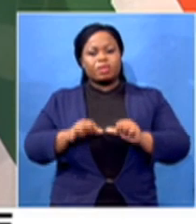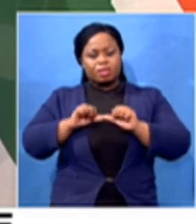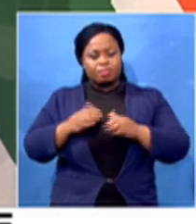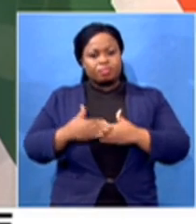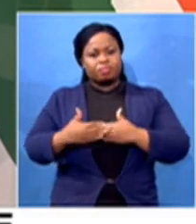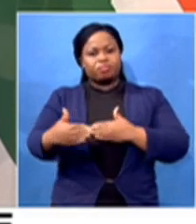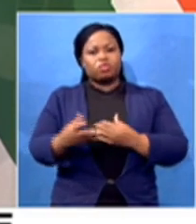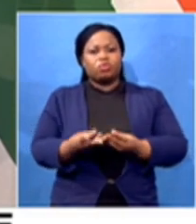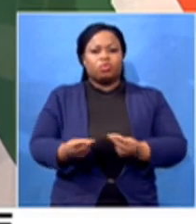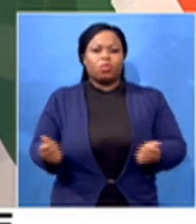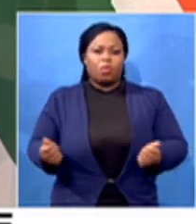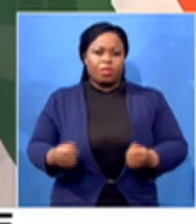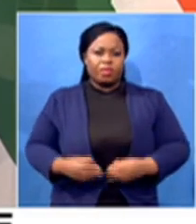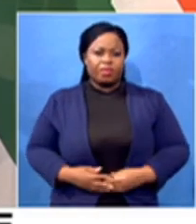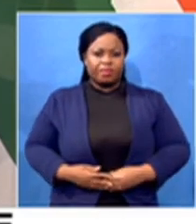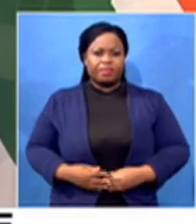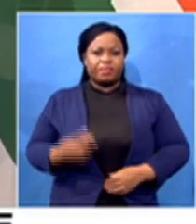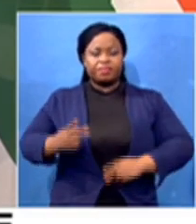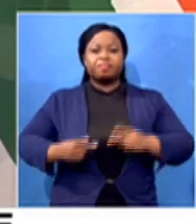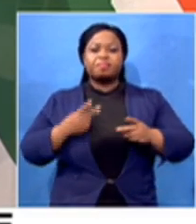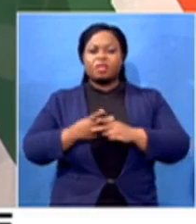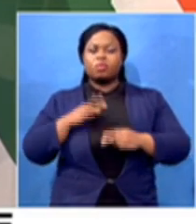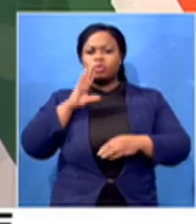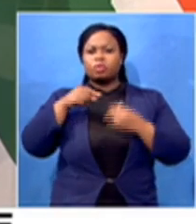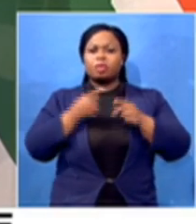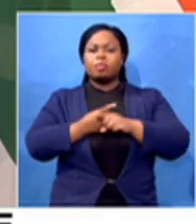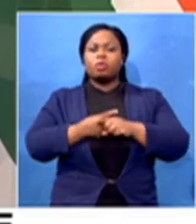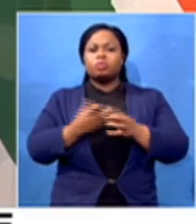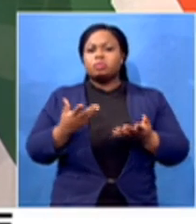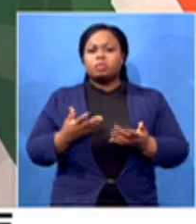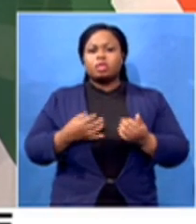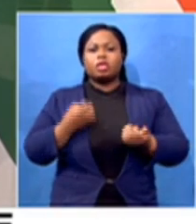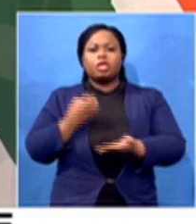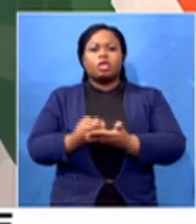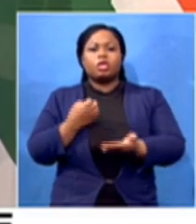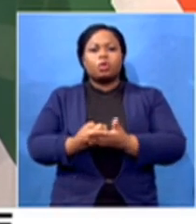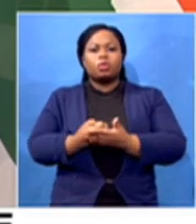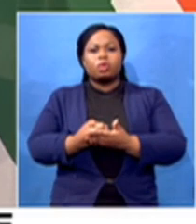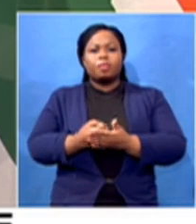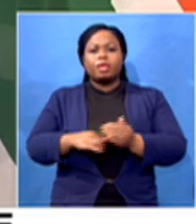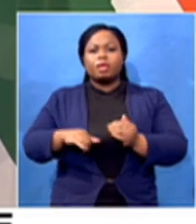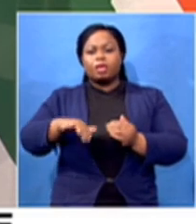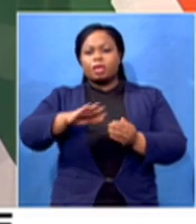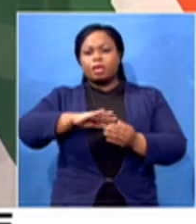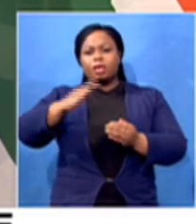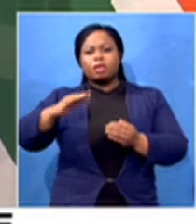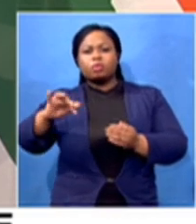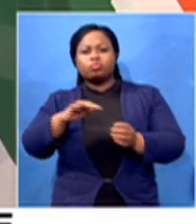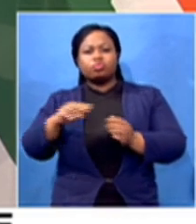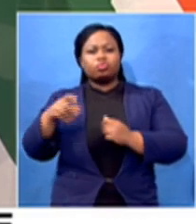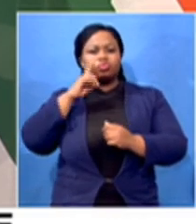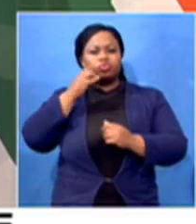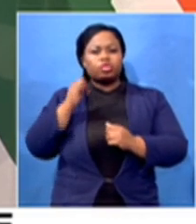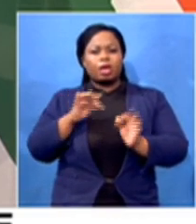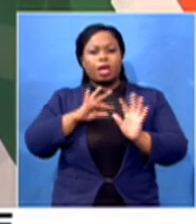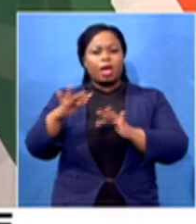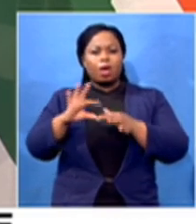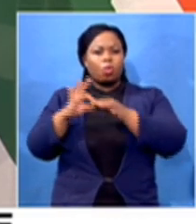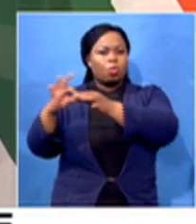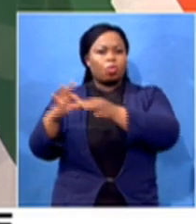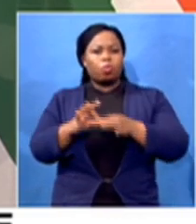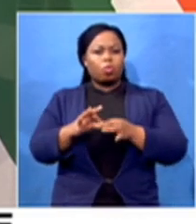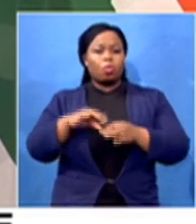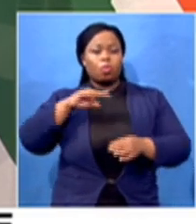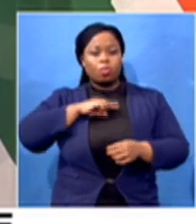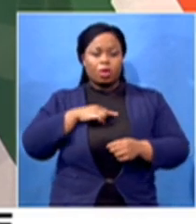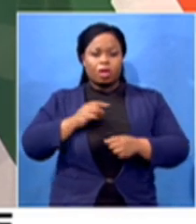we've also talked about the restructuring of the economic landscape. COVID-19 is going